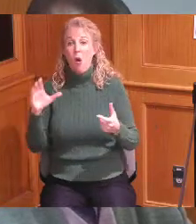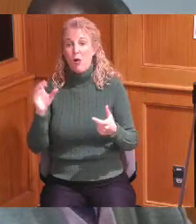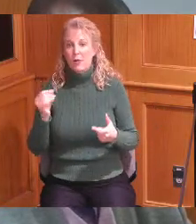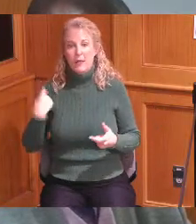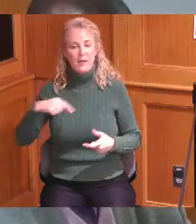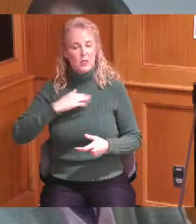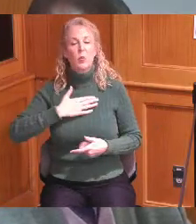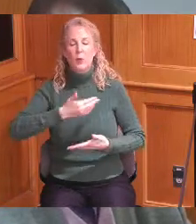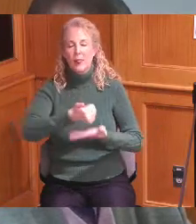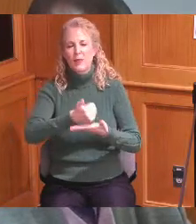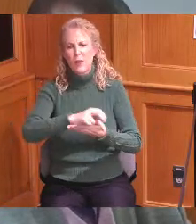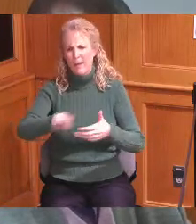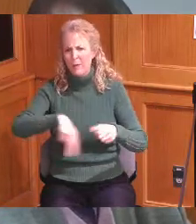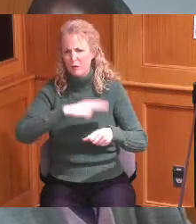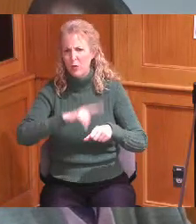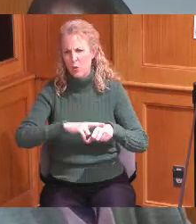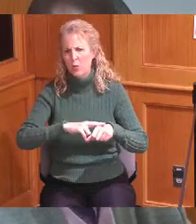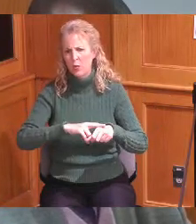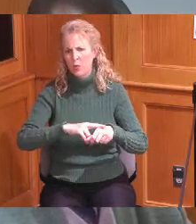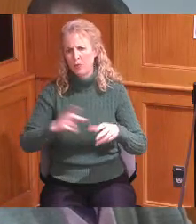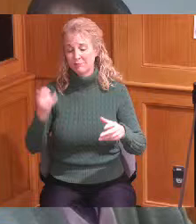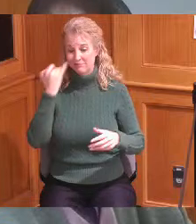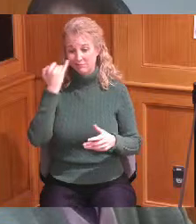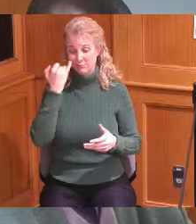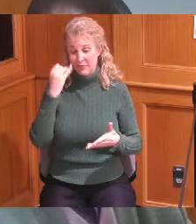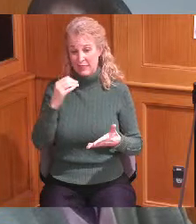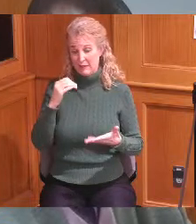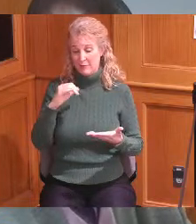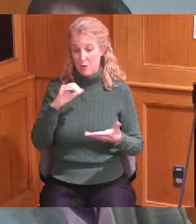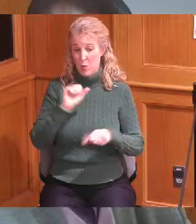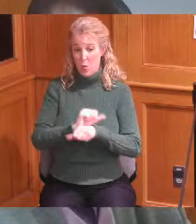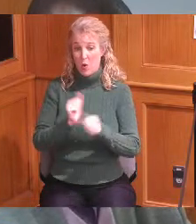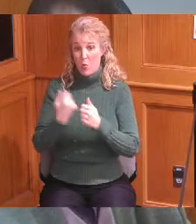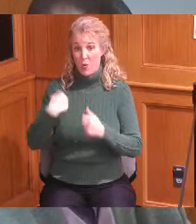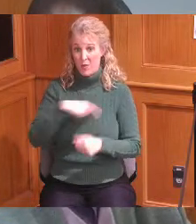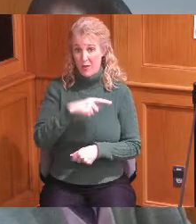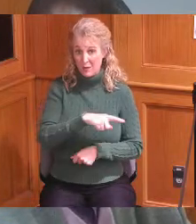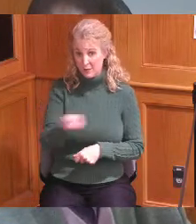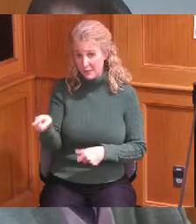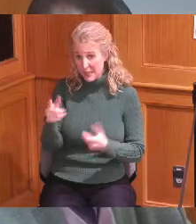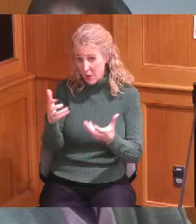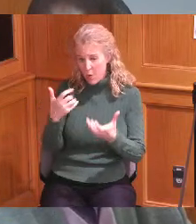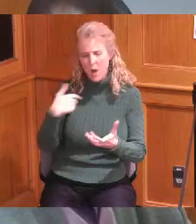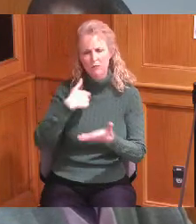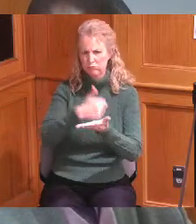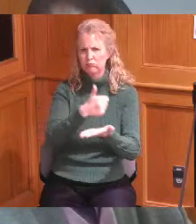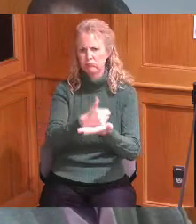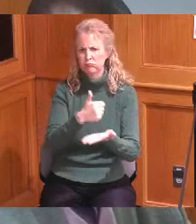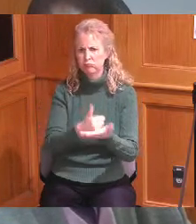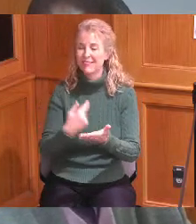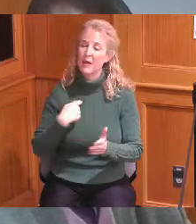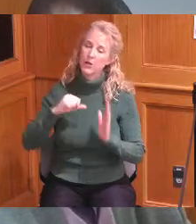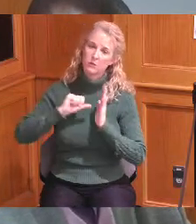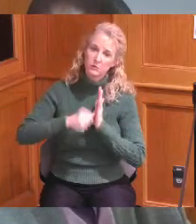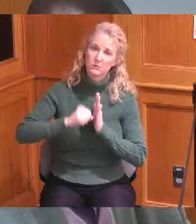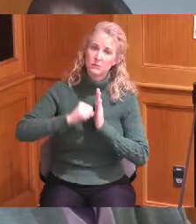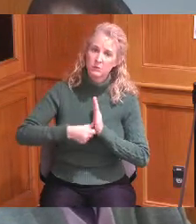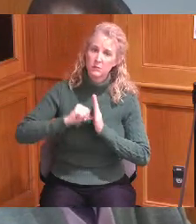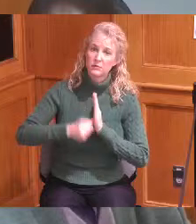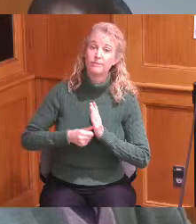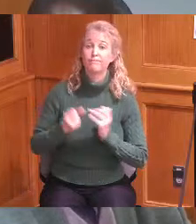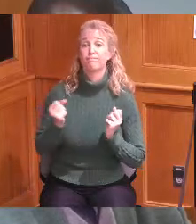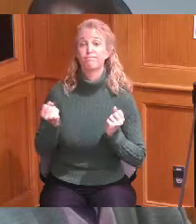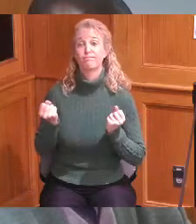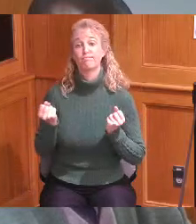ask for our help and wanted to know more about how to do business with Hamilton County. So I stress this a lot to people, and a lot of people.